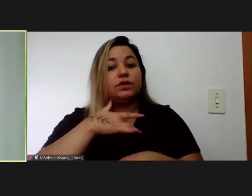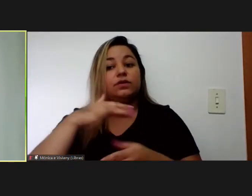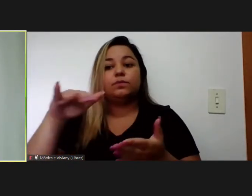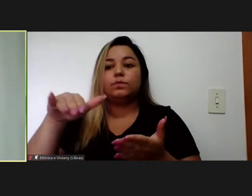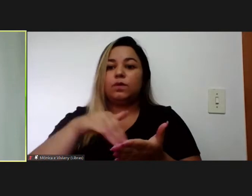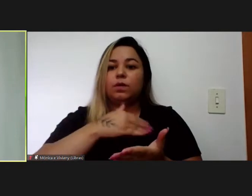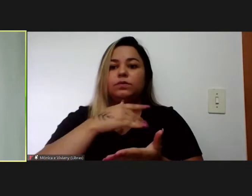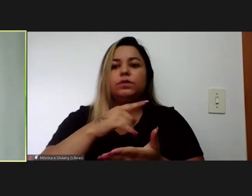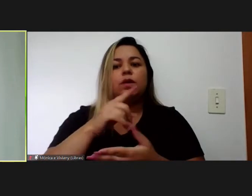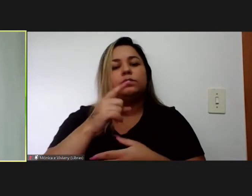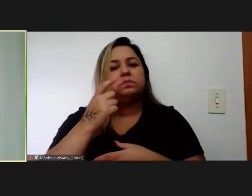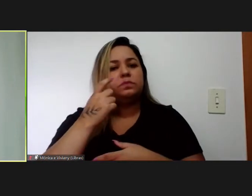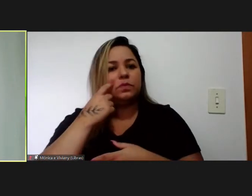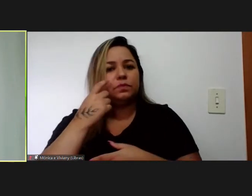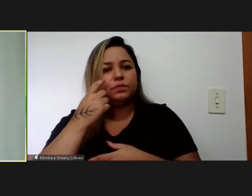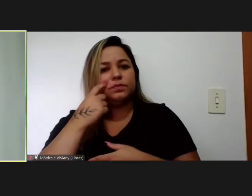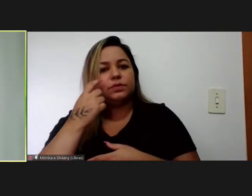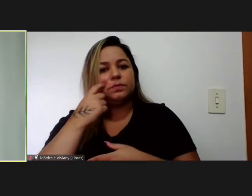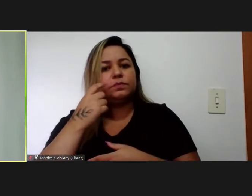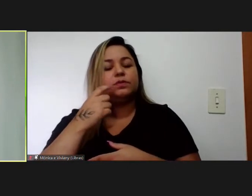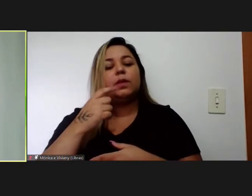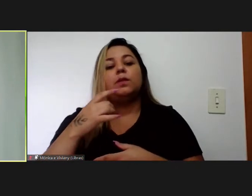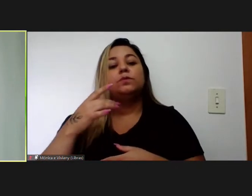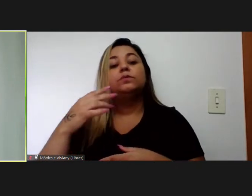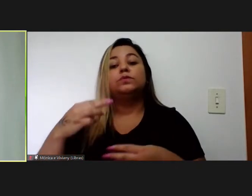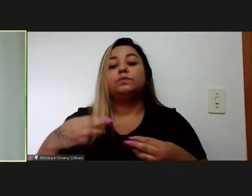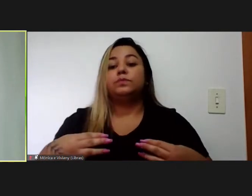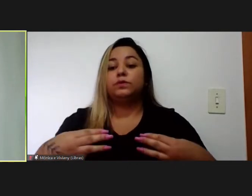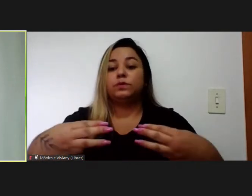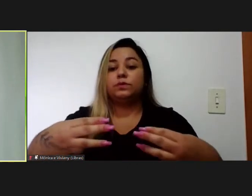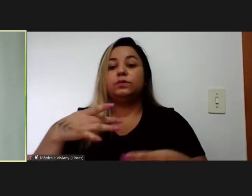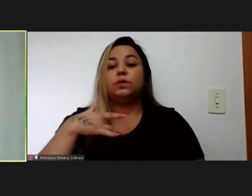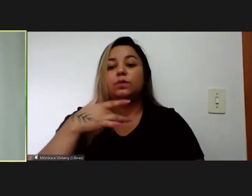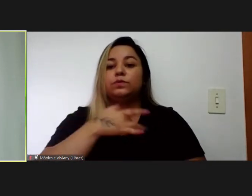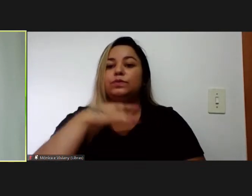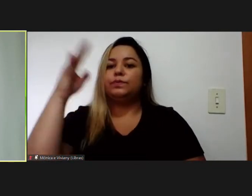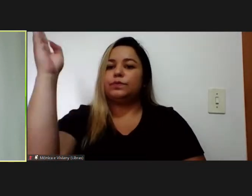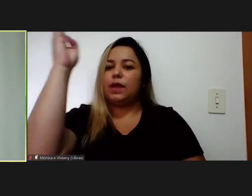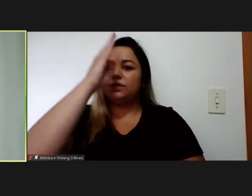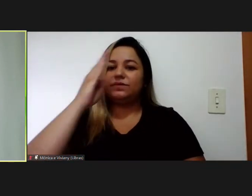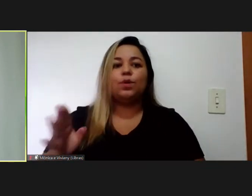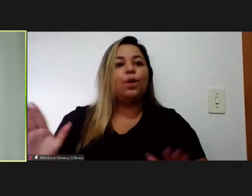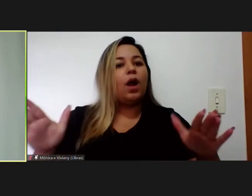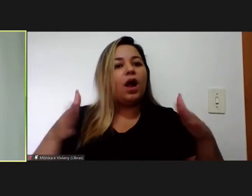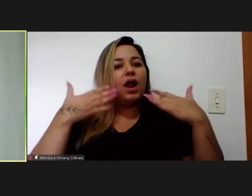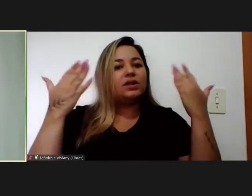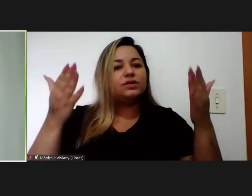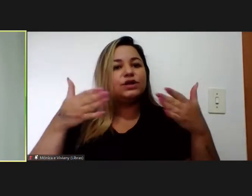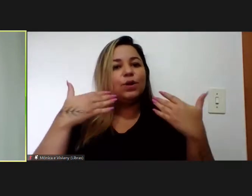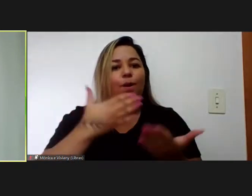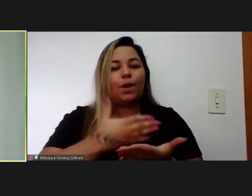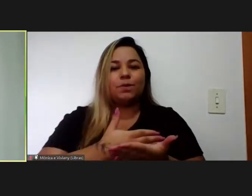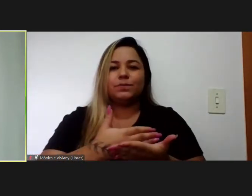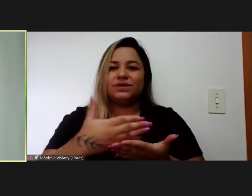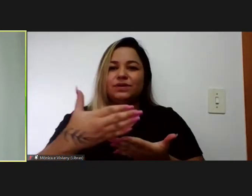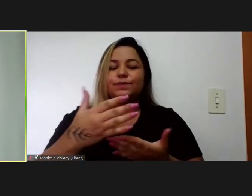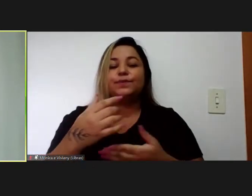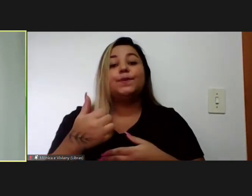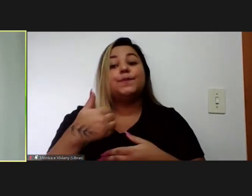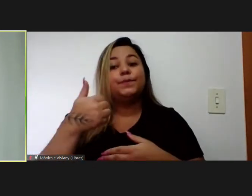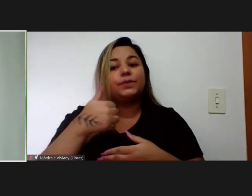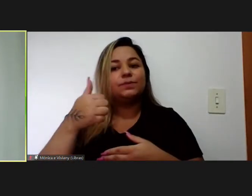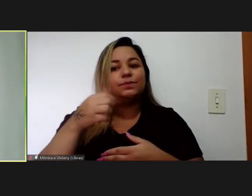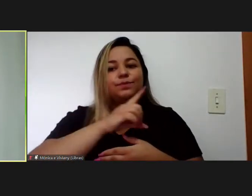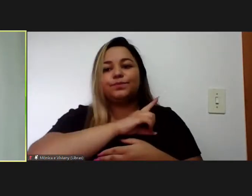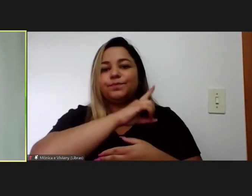of Promotion of Health, from the Secretariat of Primary Attention to Health, from the Ministry of Health in Brazil. And with great happiness, we